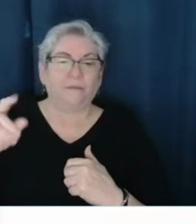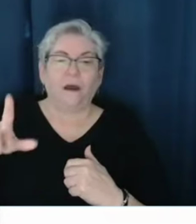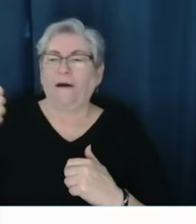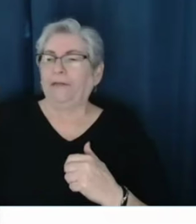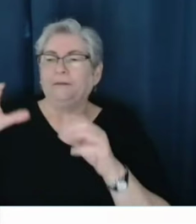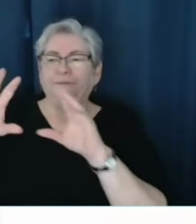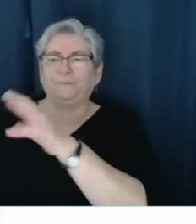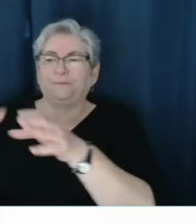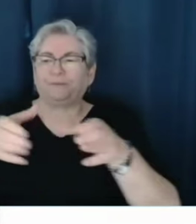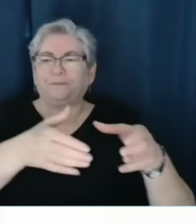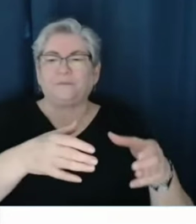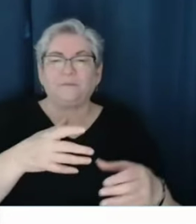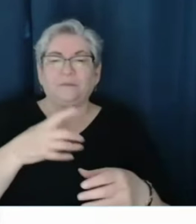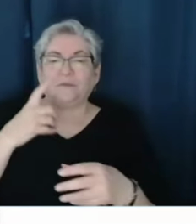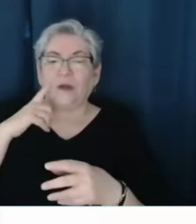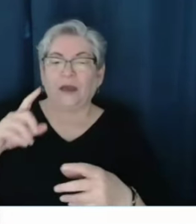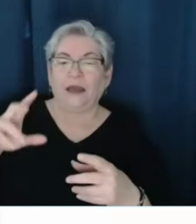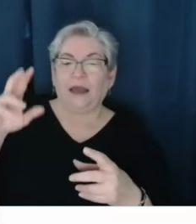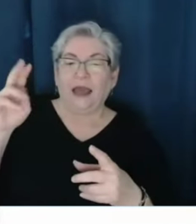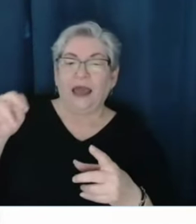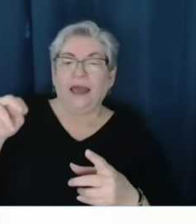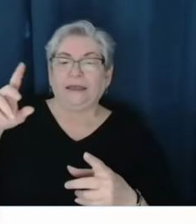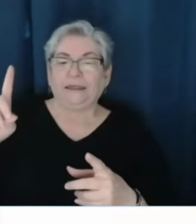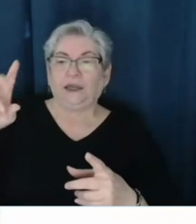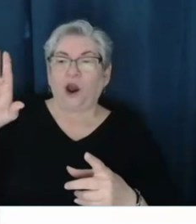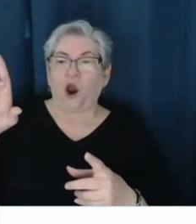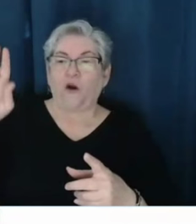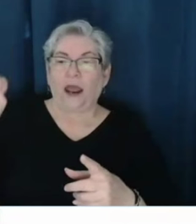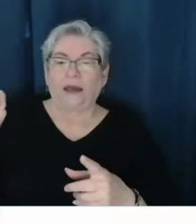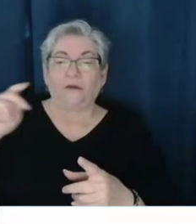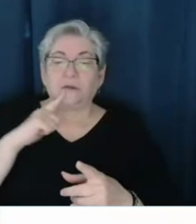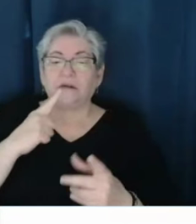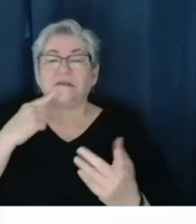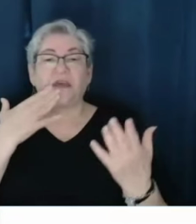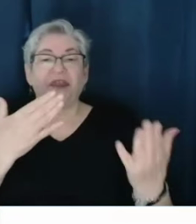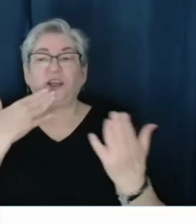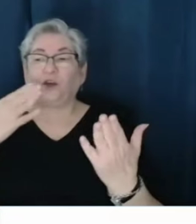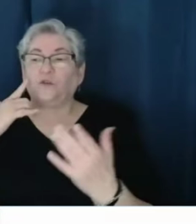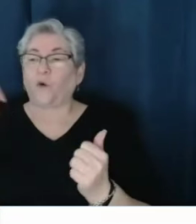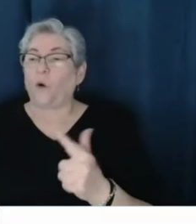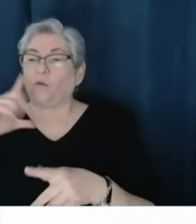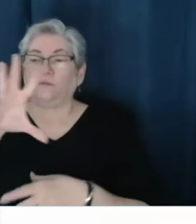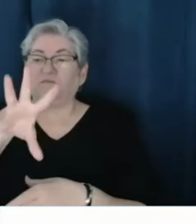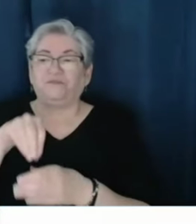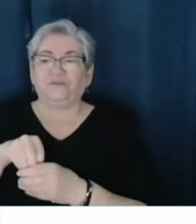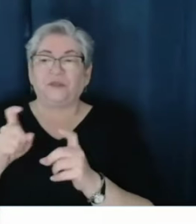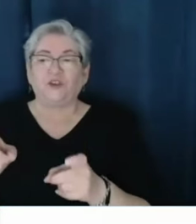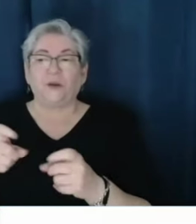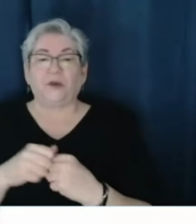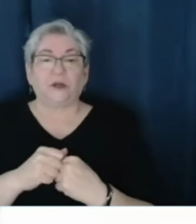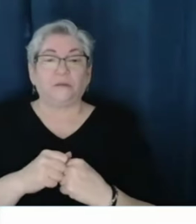entities, including NDRN. And so thank you to everyone who has contributed. Over the